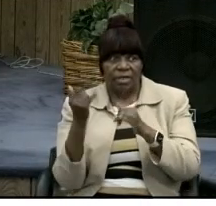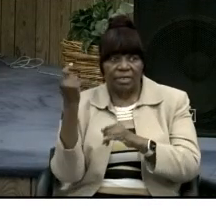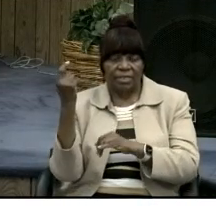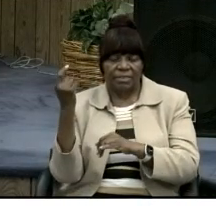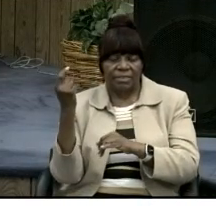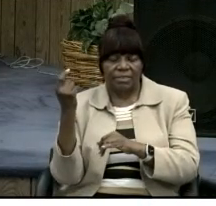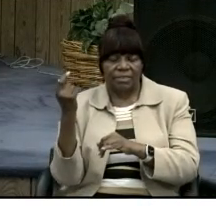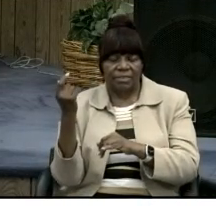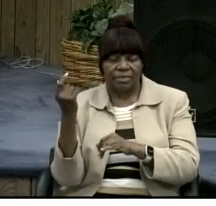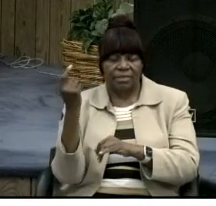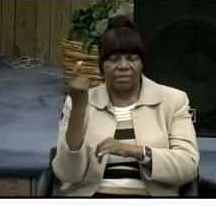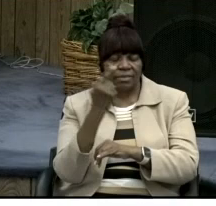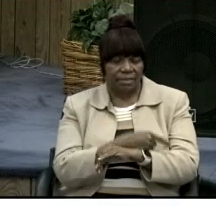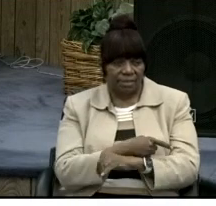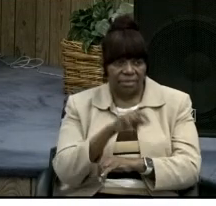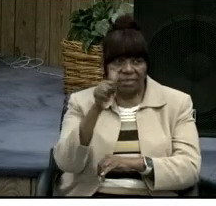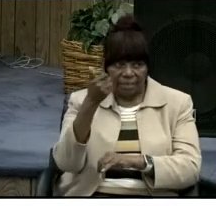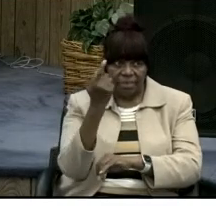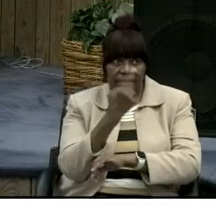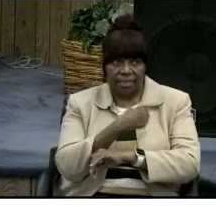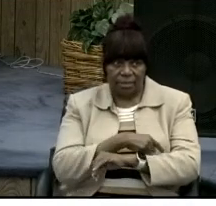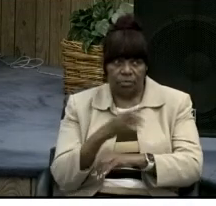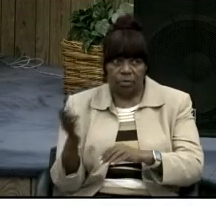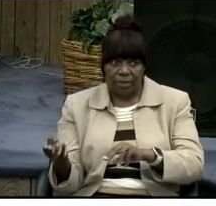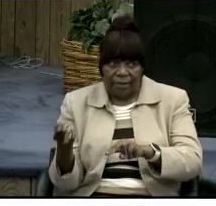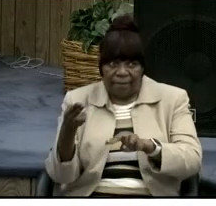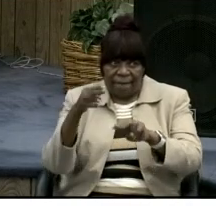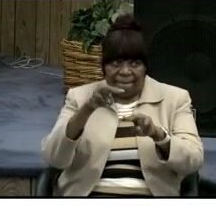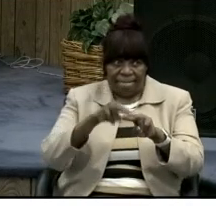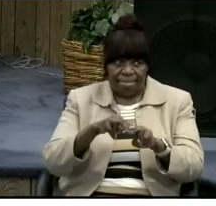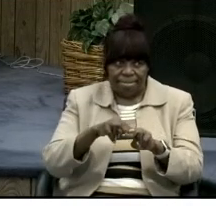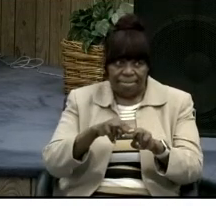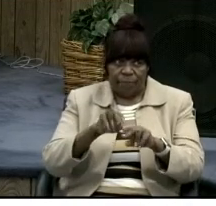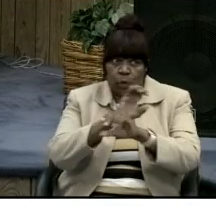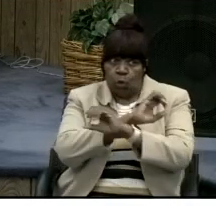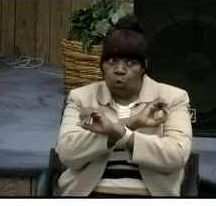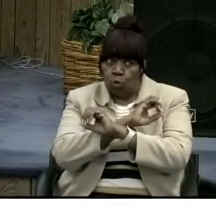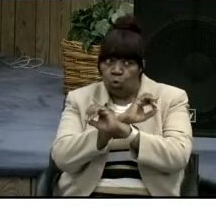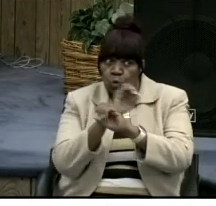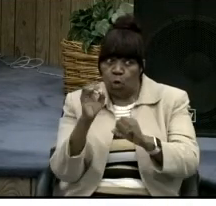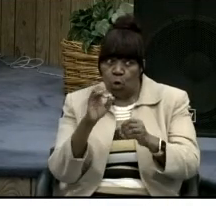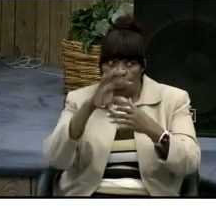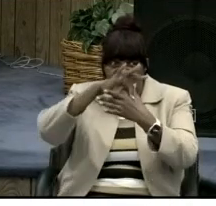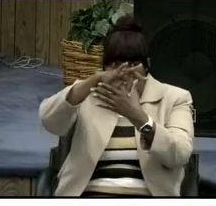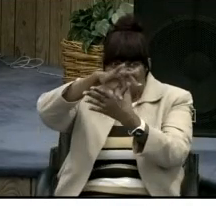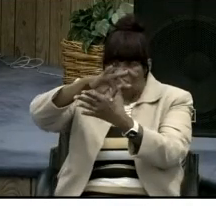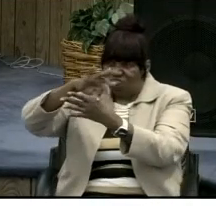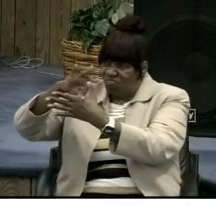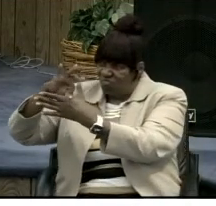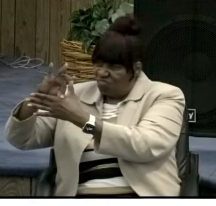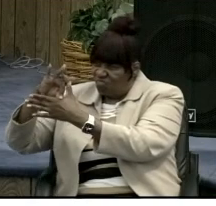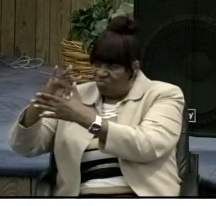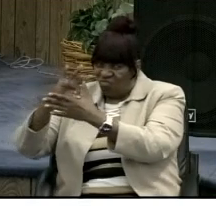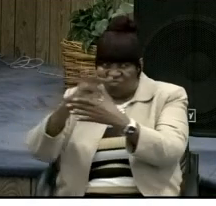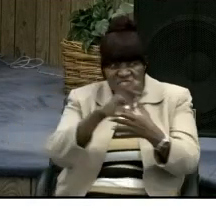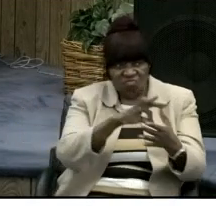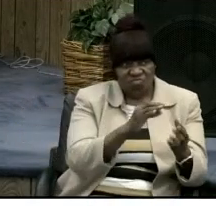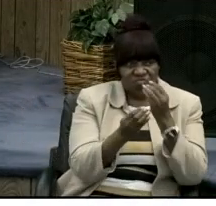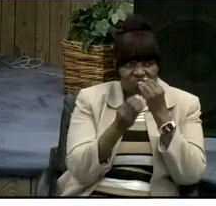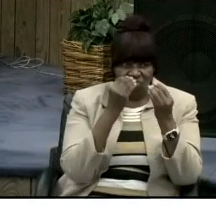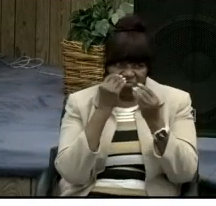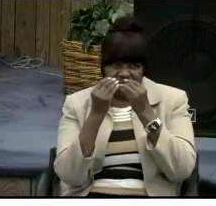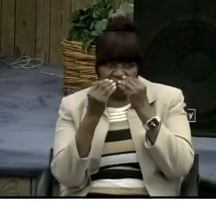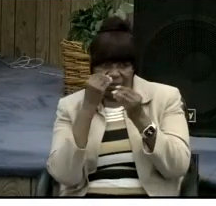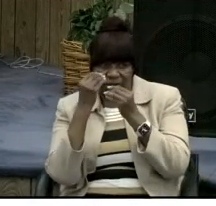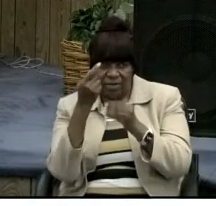will add on top of all those other things, the meat out challenge. No flesh foods for